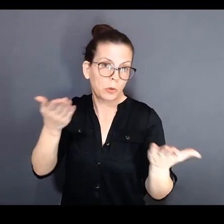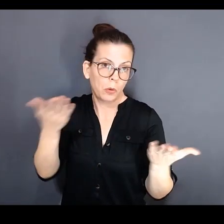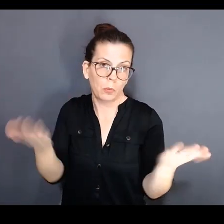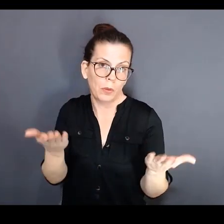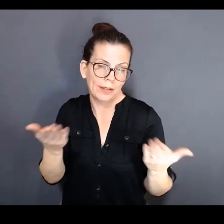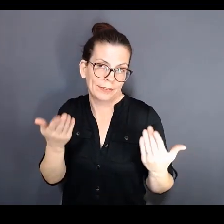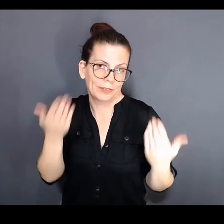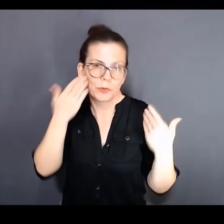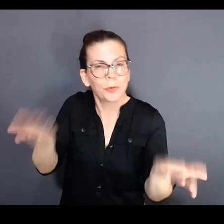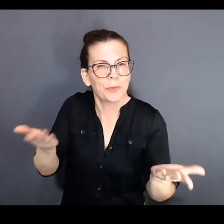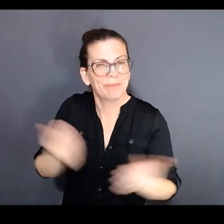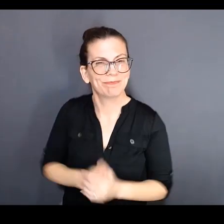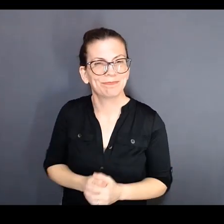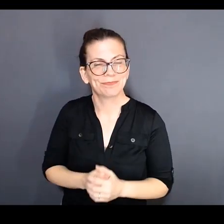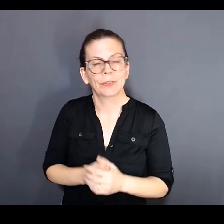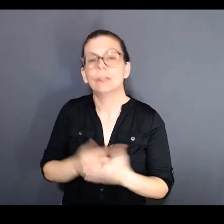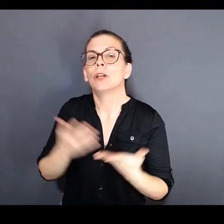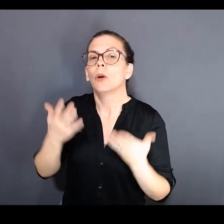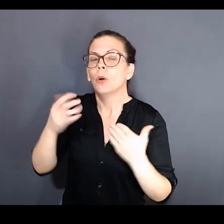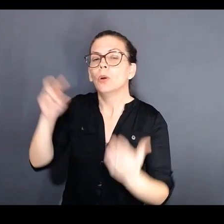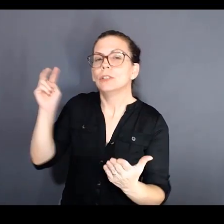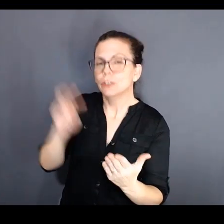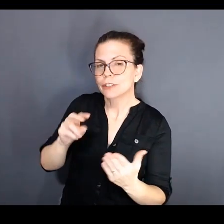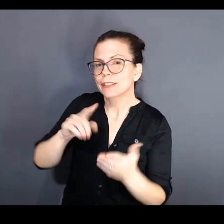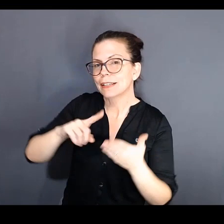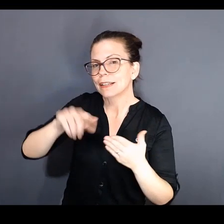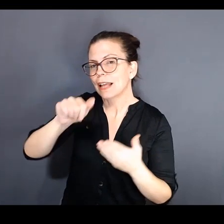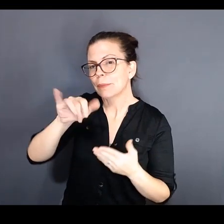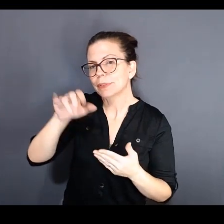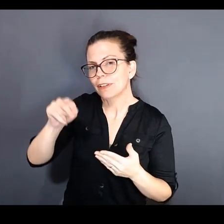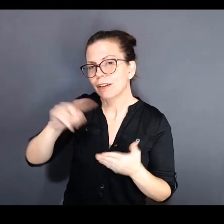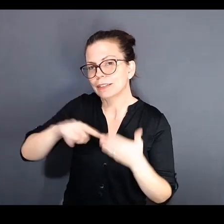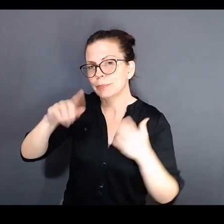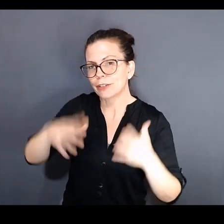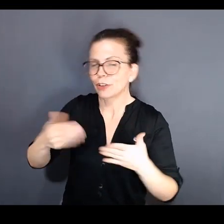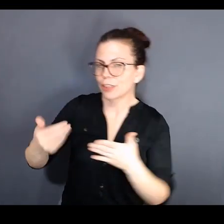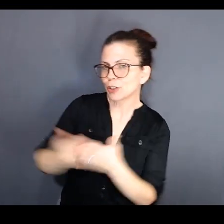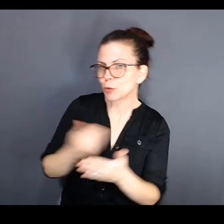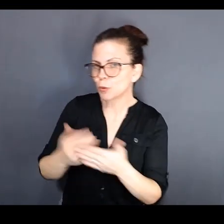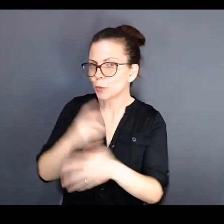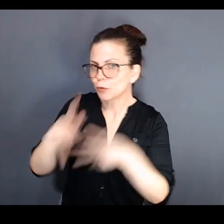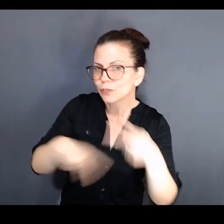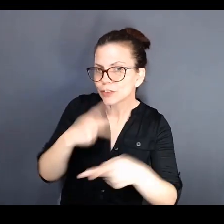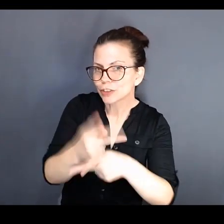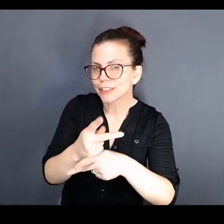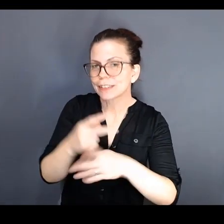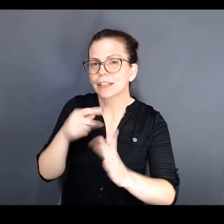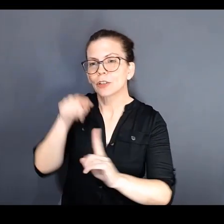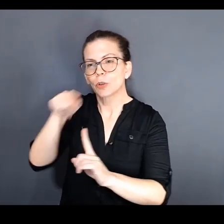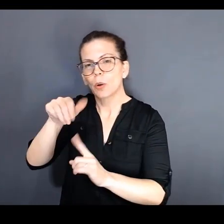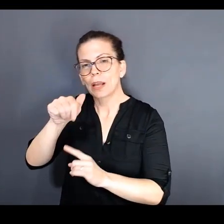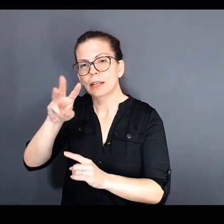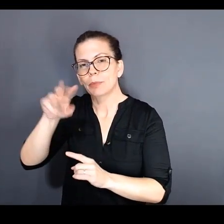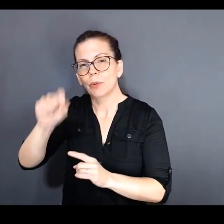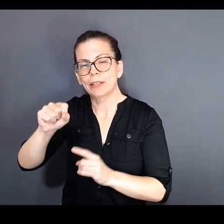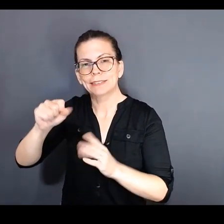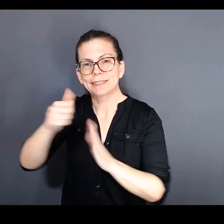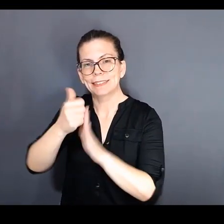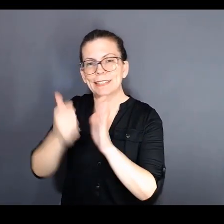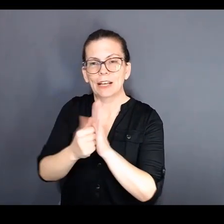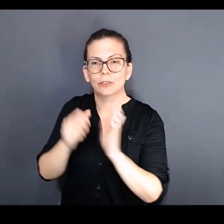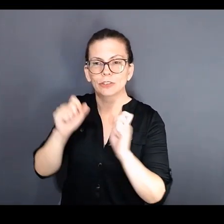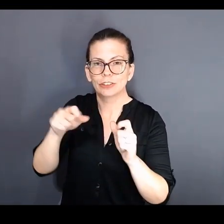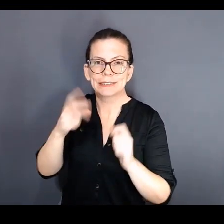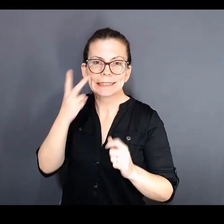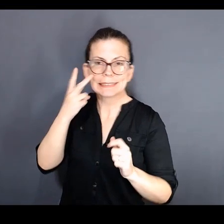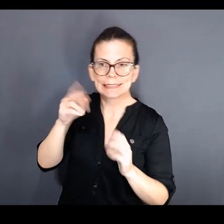scan all the things that you can, because you don't know what you don't know. So check out Amazon Inspector, the newly reimagined one.